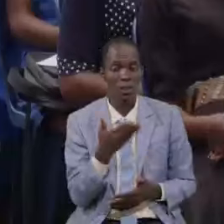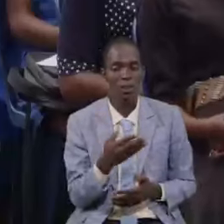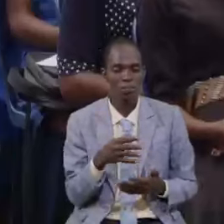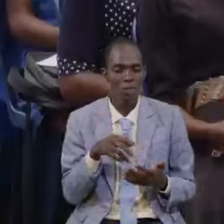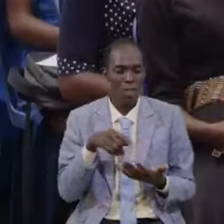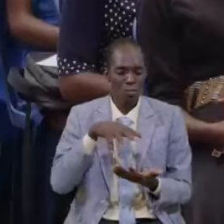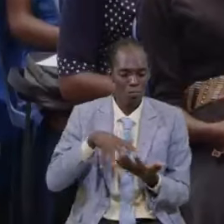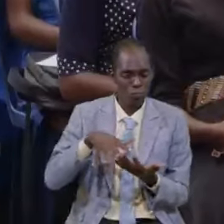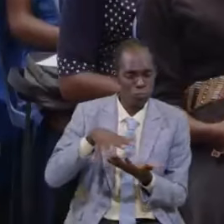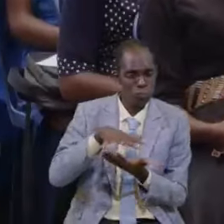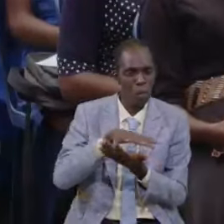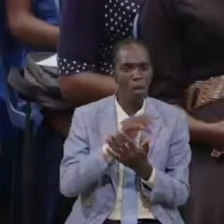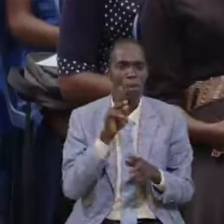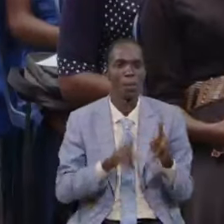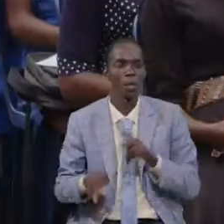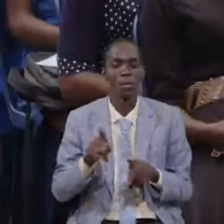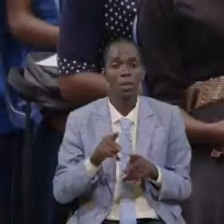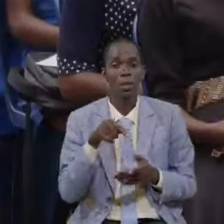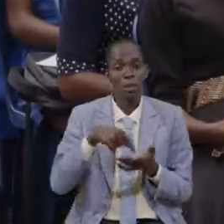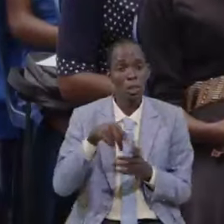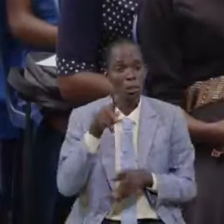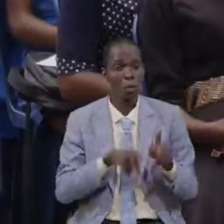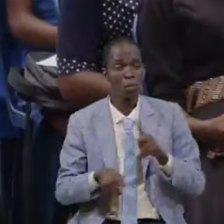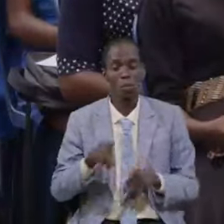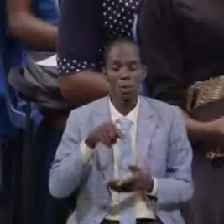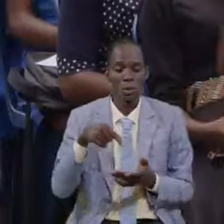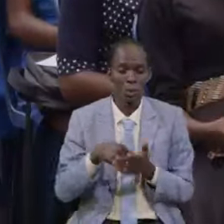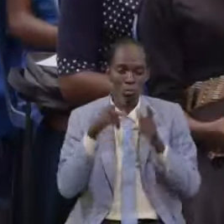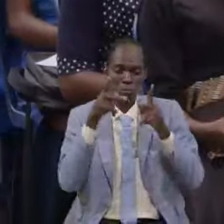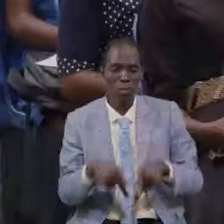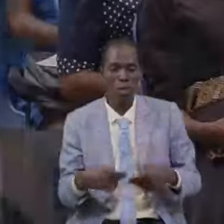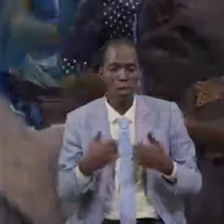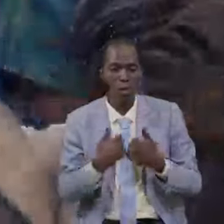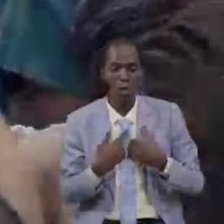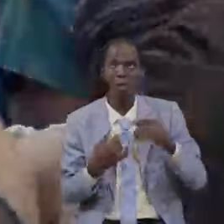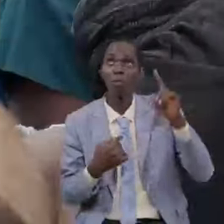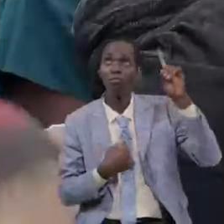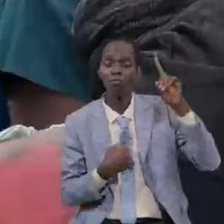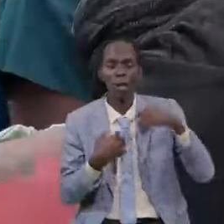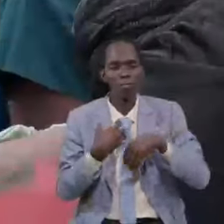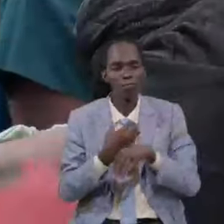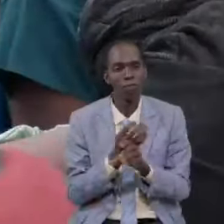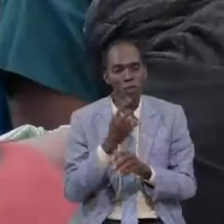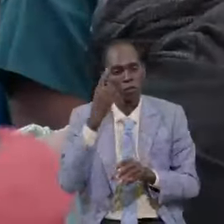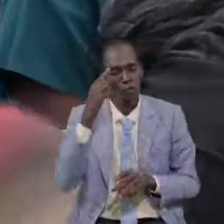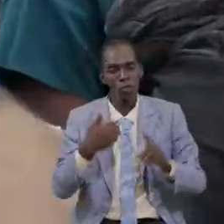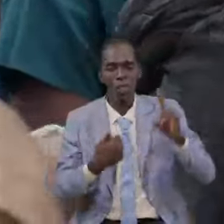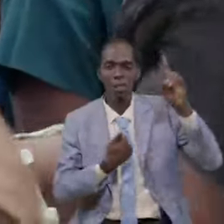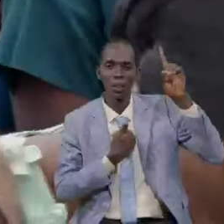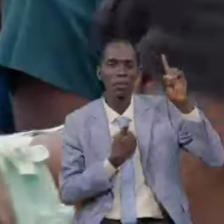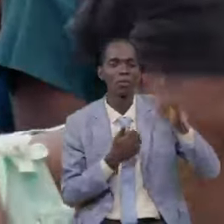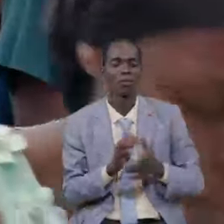this person have I made, have I formed for myself. He picks up on you and